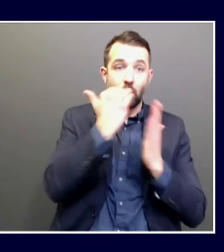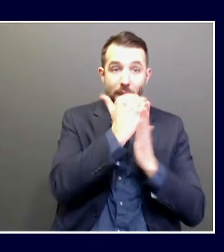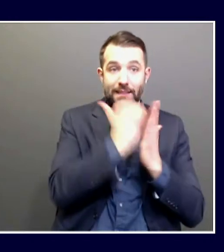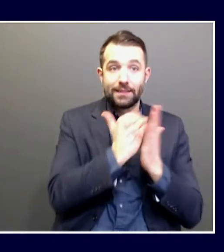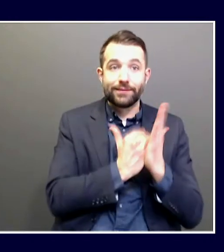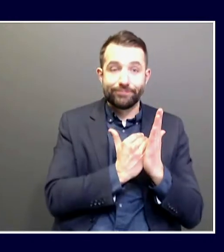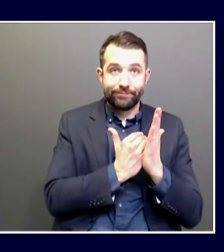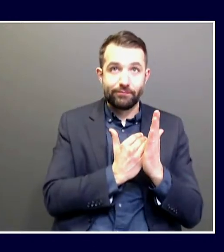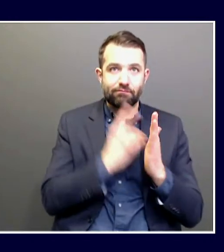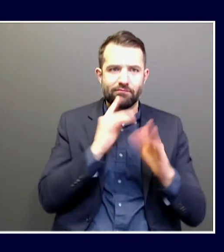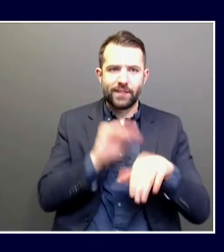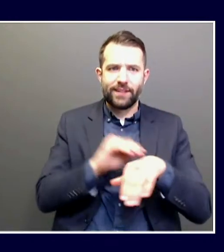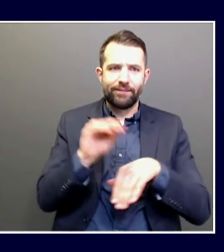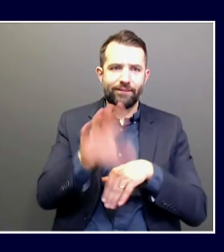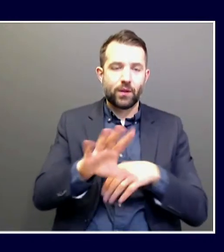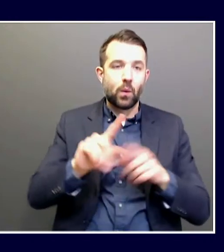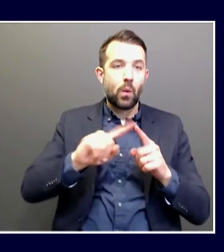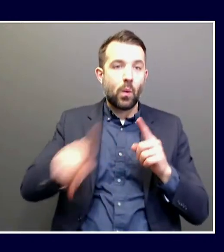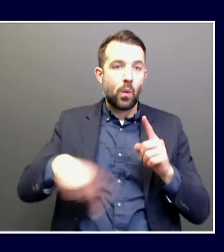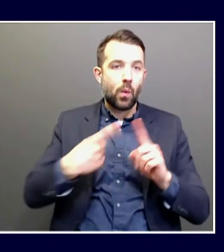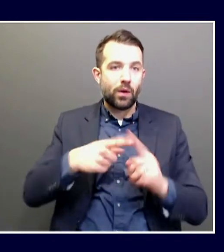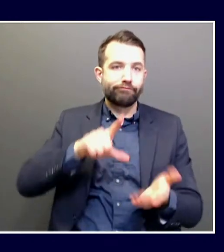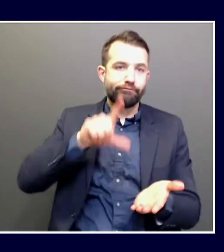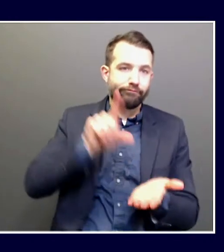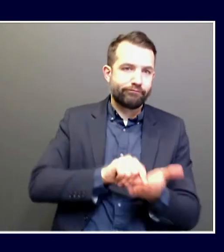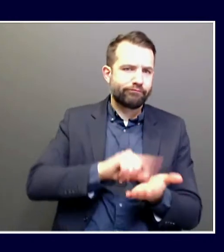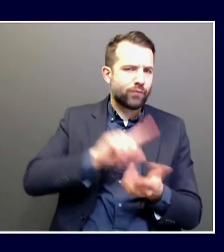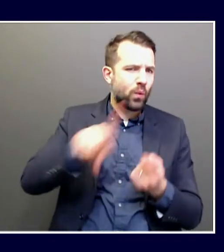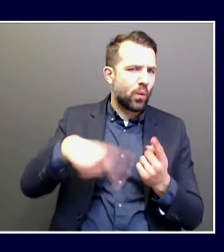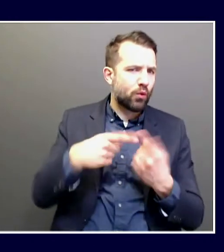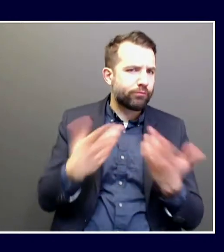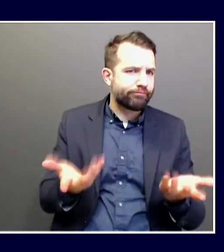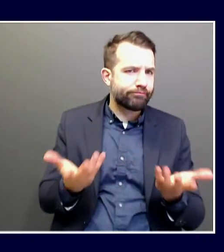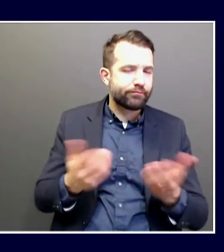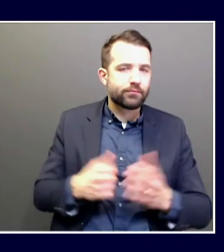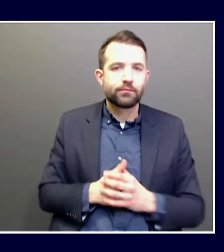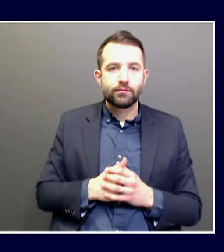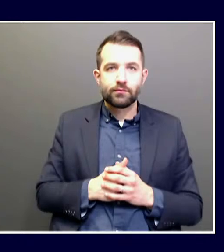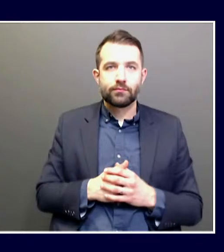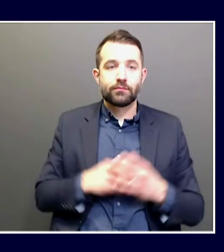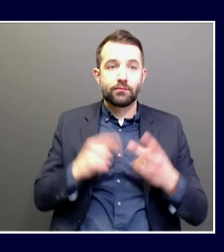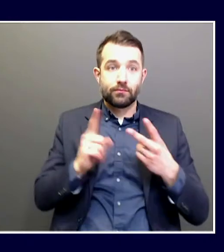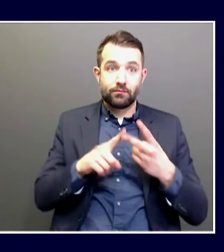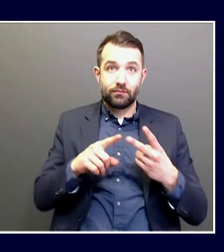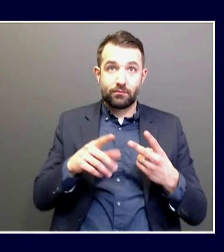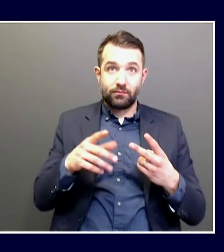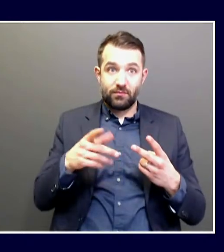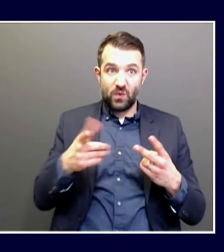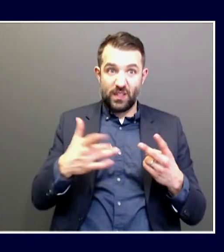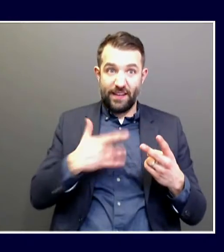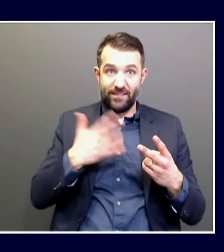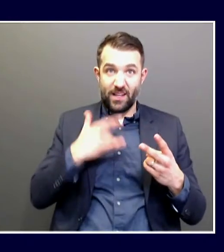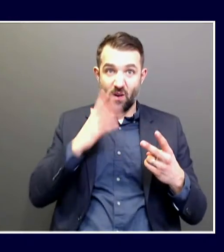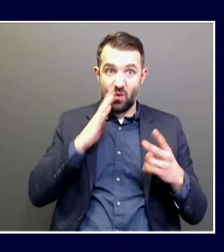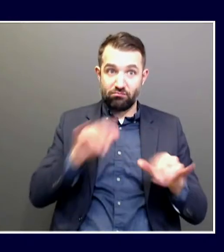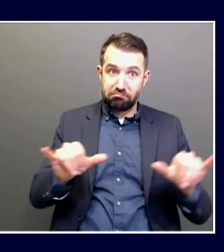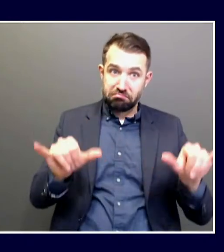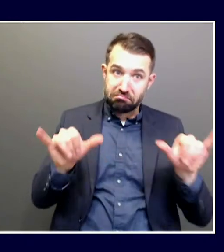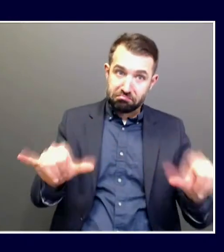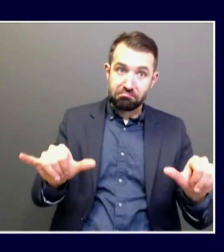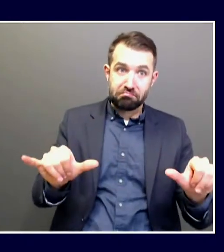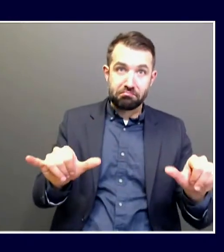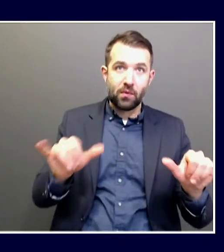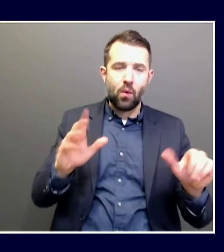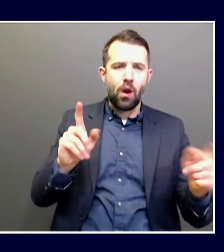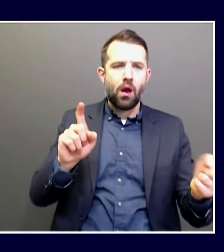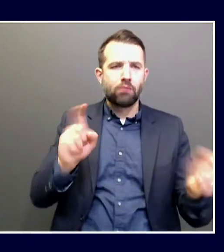part 2, do you expect them to contain substantial changes to what we see now? So we have been